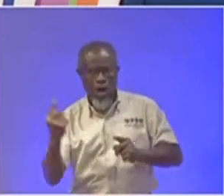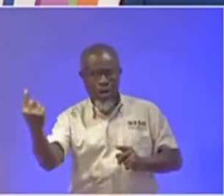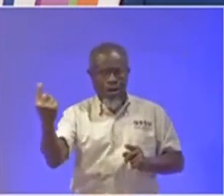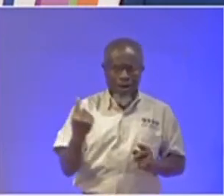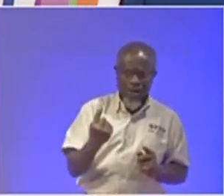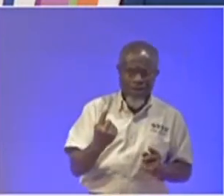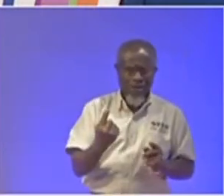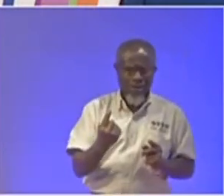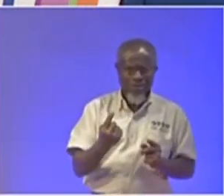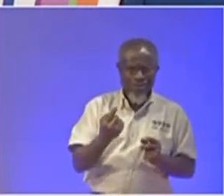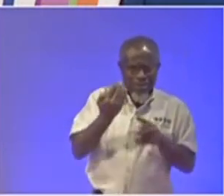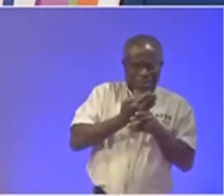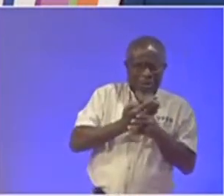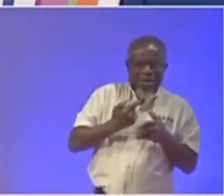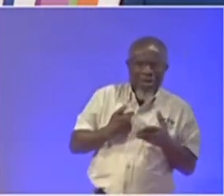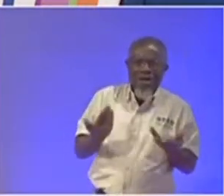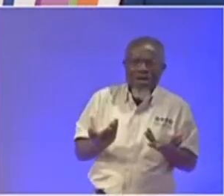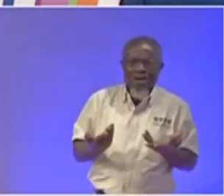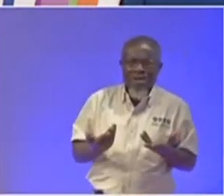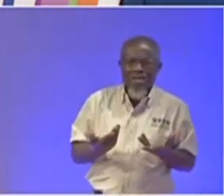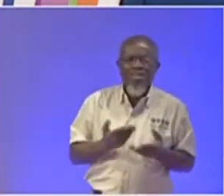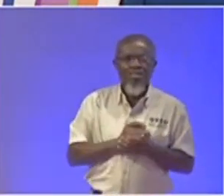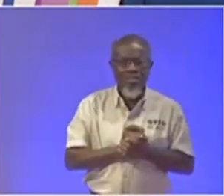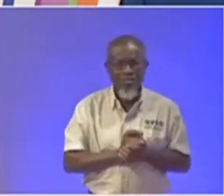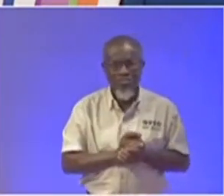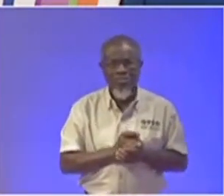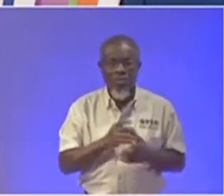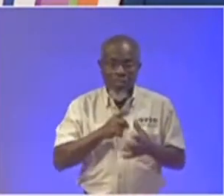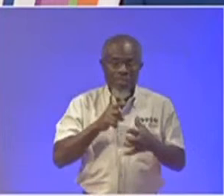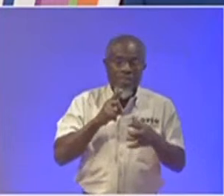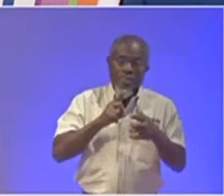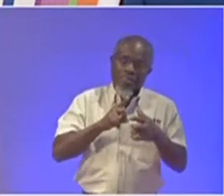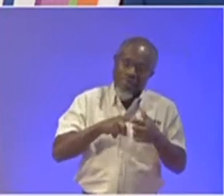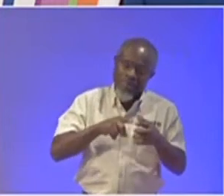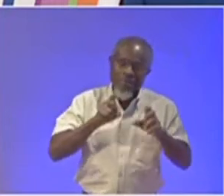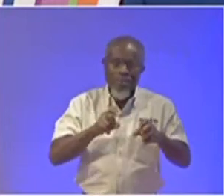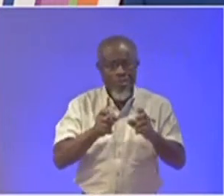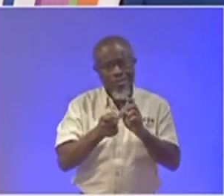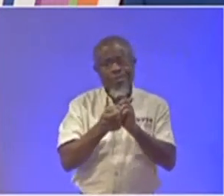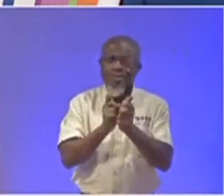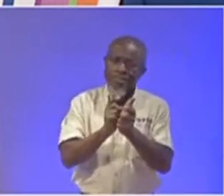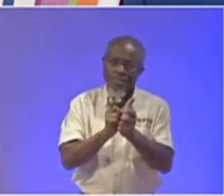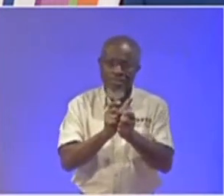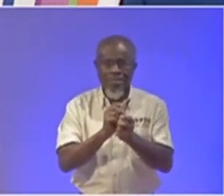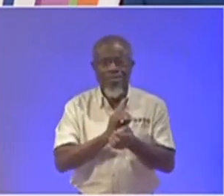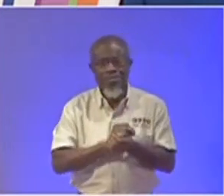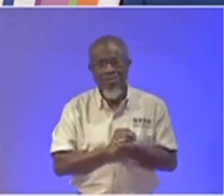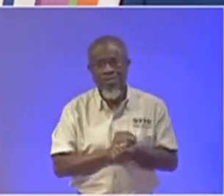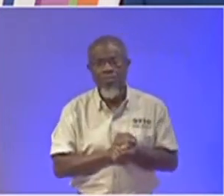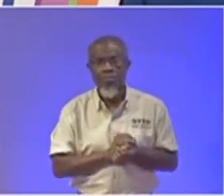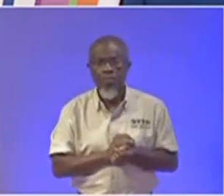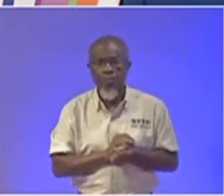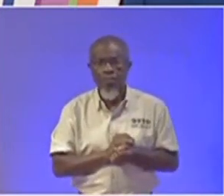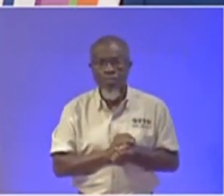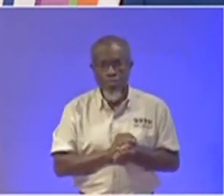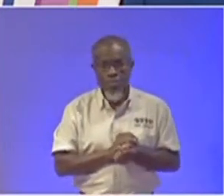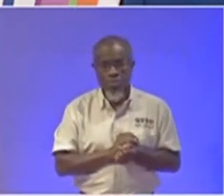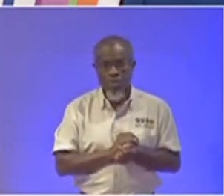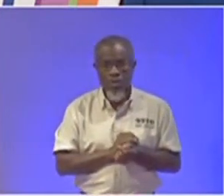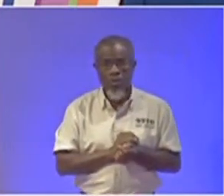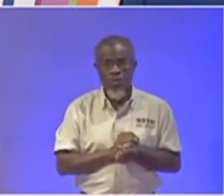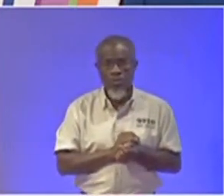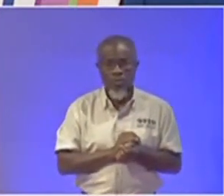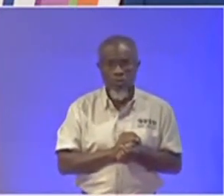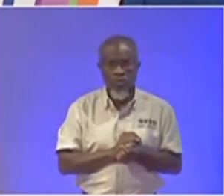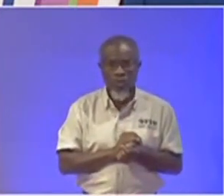you can't do it the same way, because then the students see it coming from a mile away this time, as opposed to being